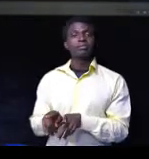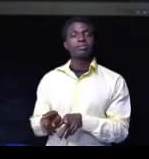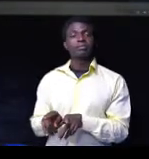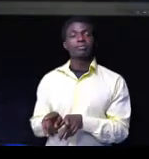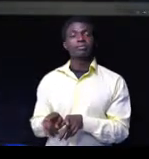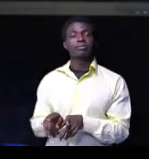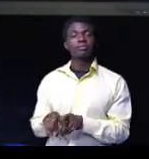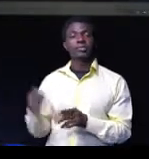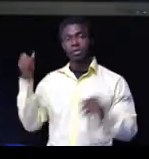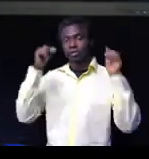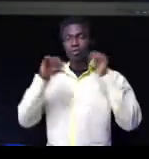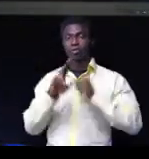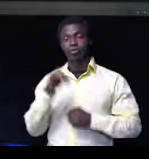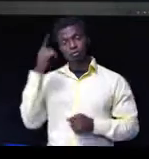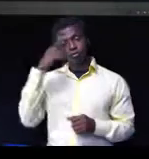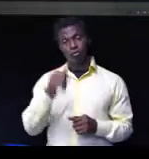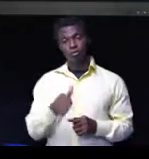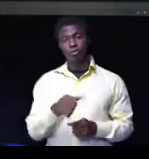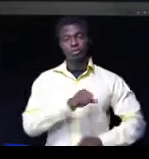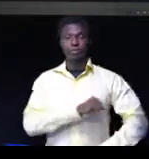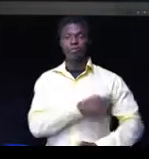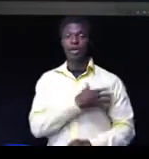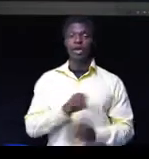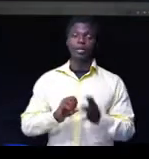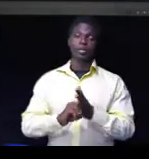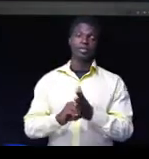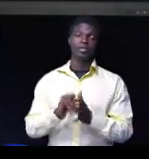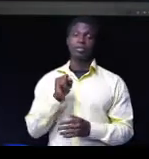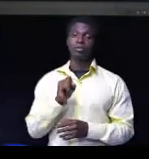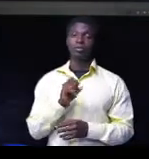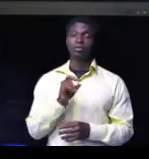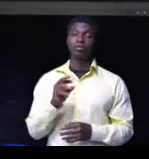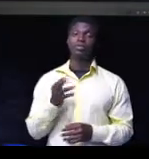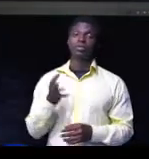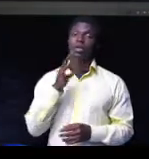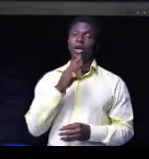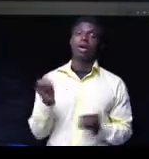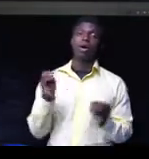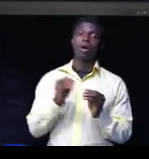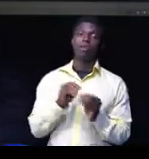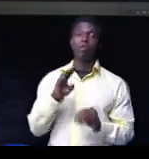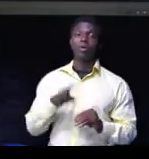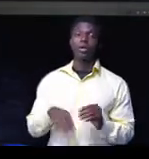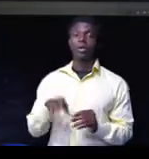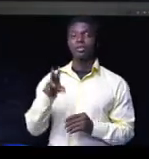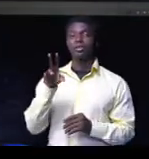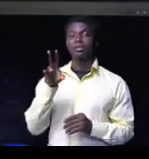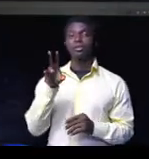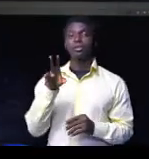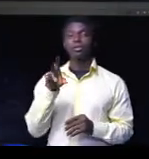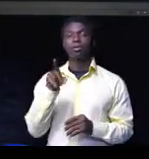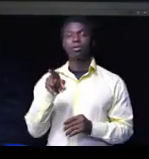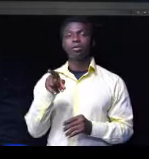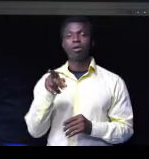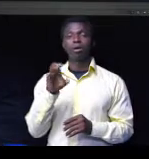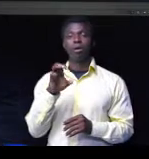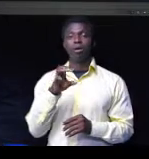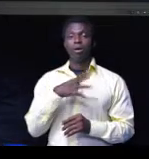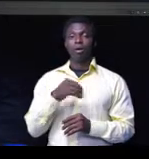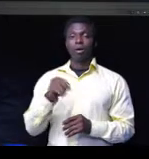for self-defense. And we have examples. There are more than